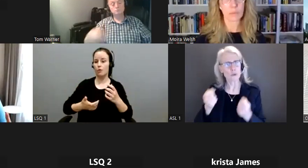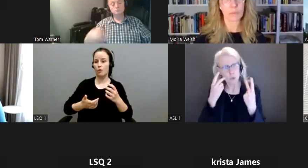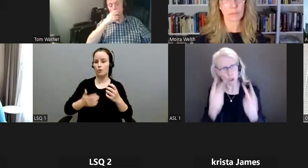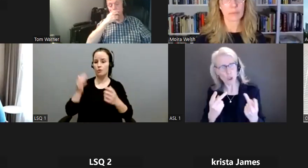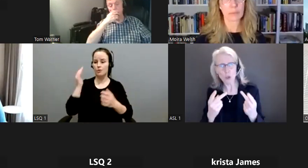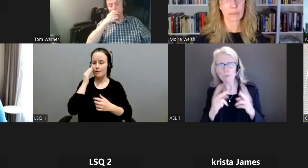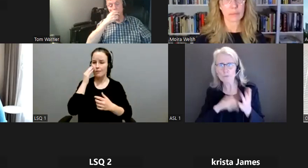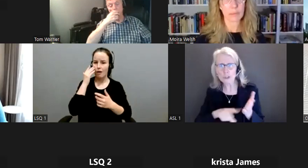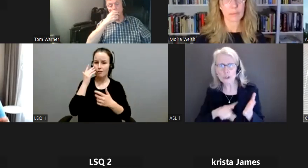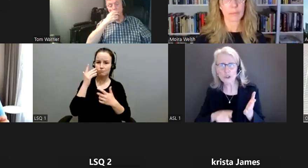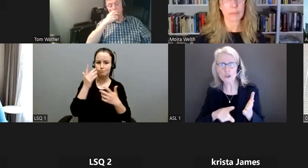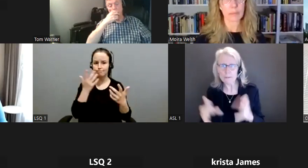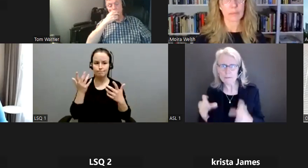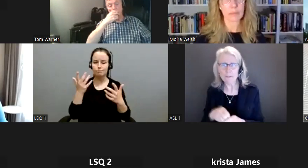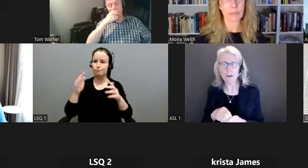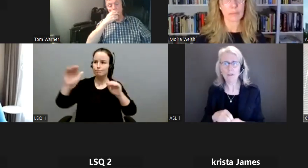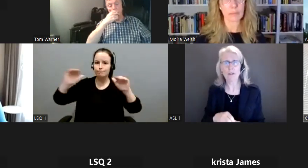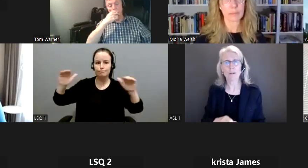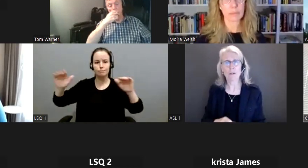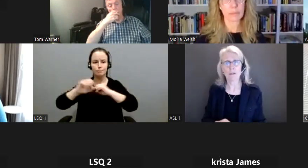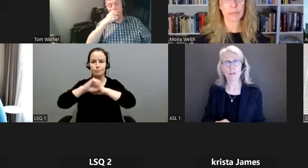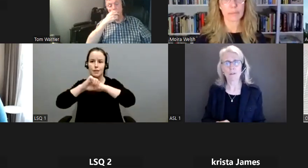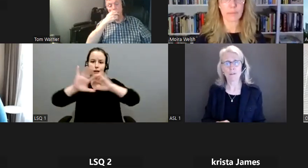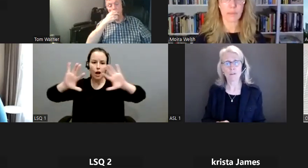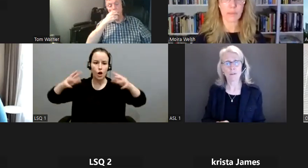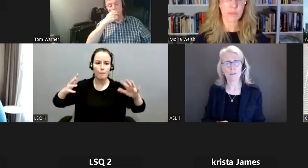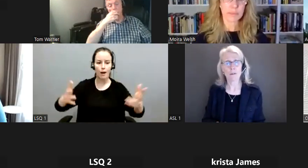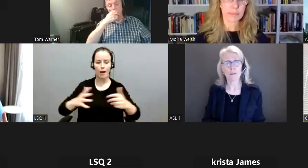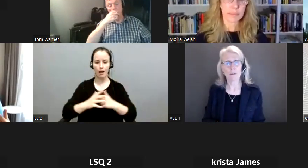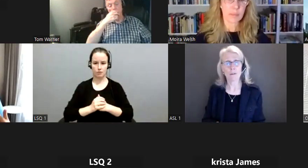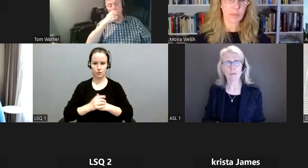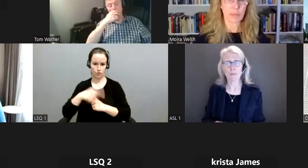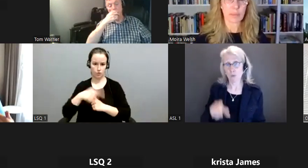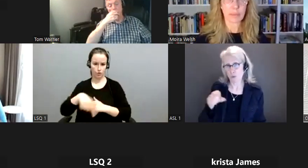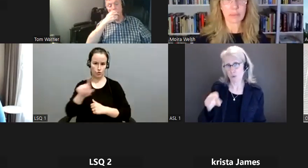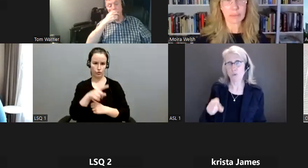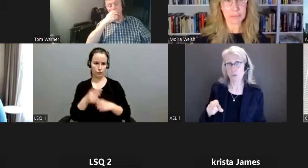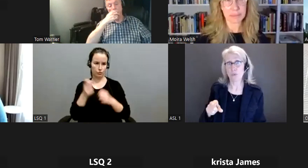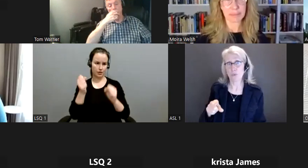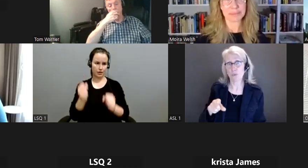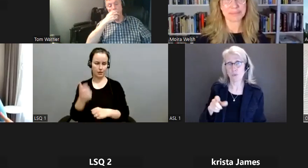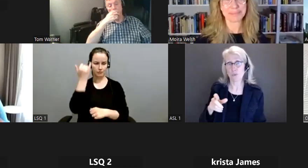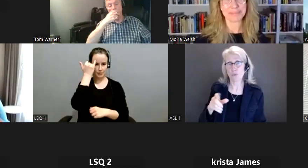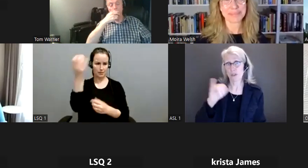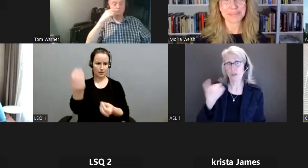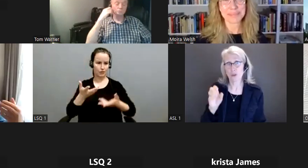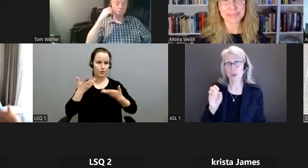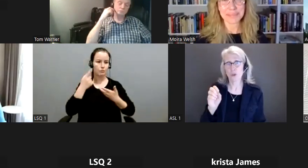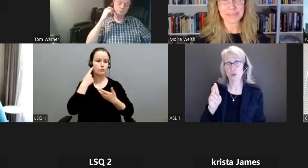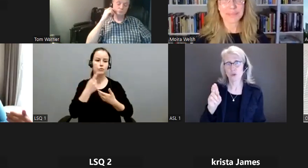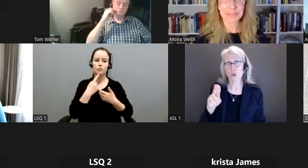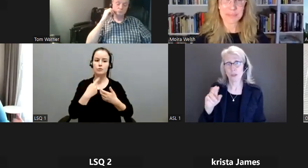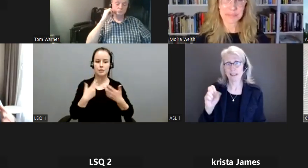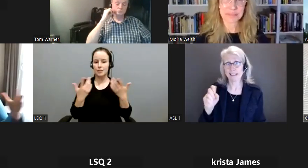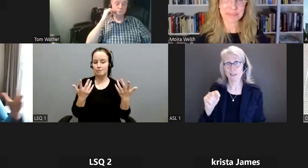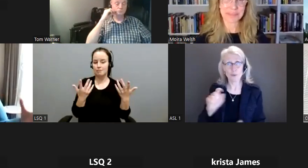at the forefront for this. Can you very briefly give a little bit of a recipe for what a journalist needs? What is it that a